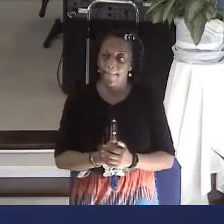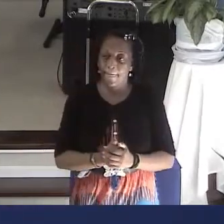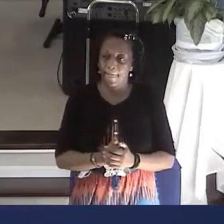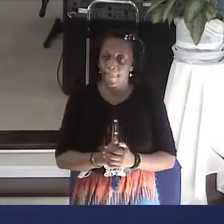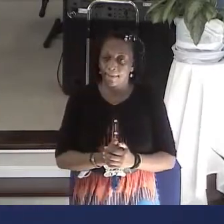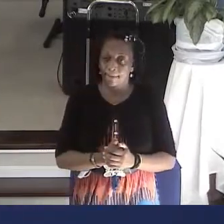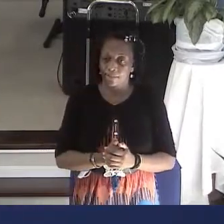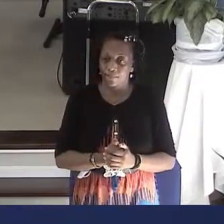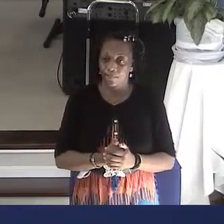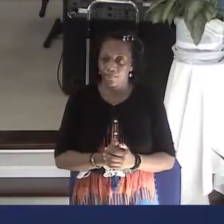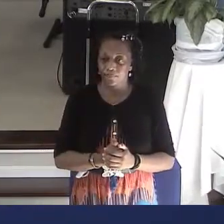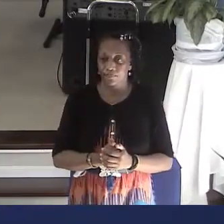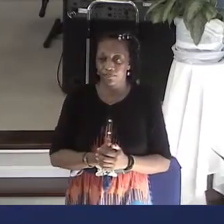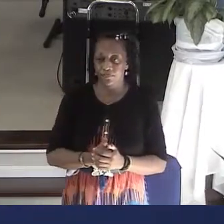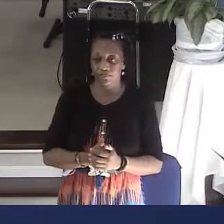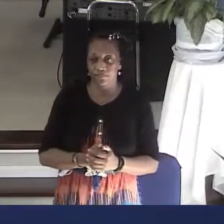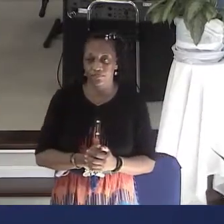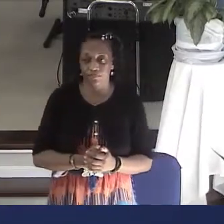Nothing more.